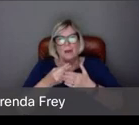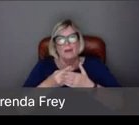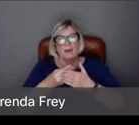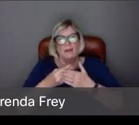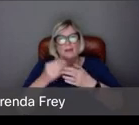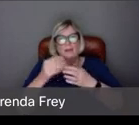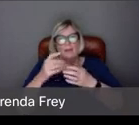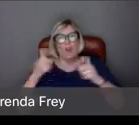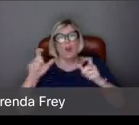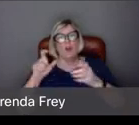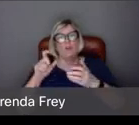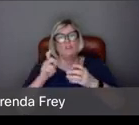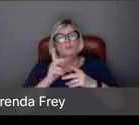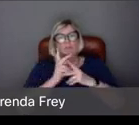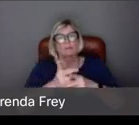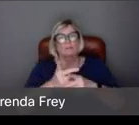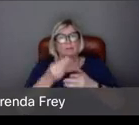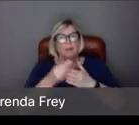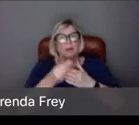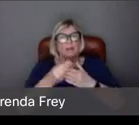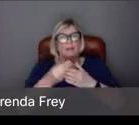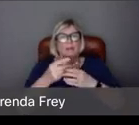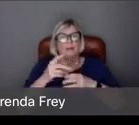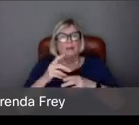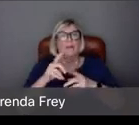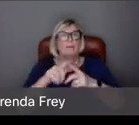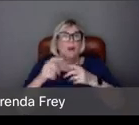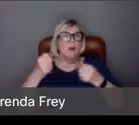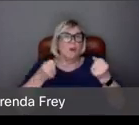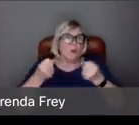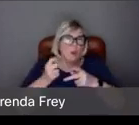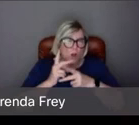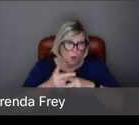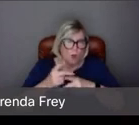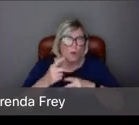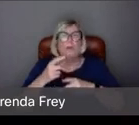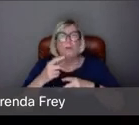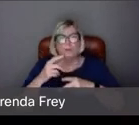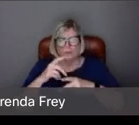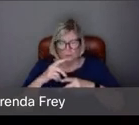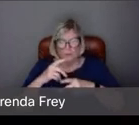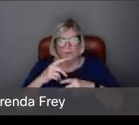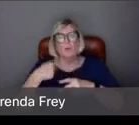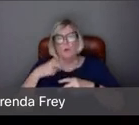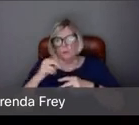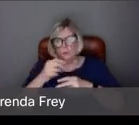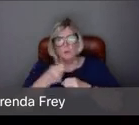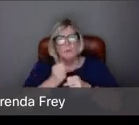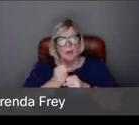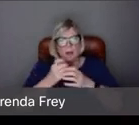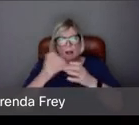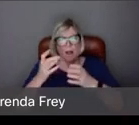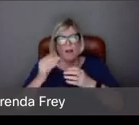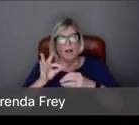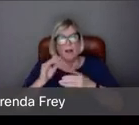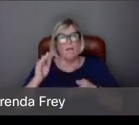large loan, personal, but a car loan, certainly we make a lot of low wage loans to, for